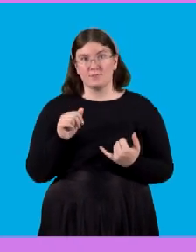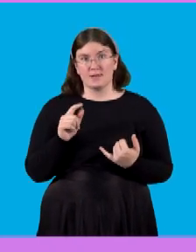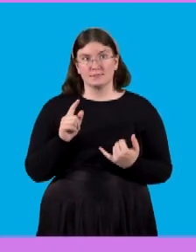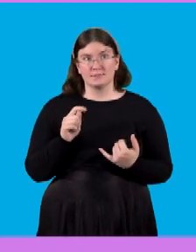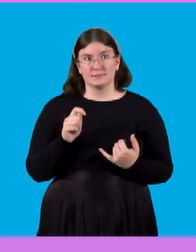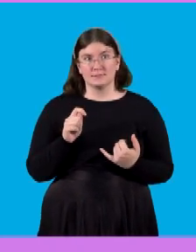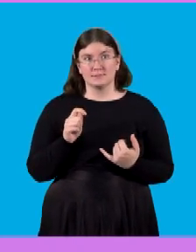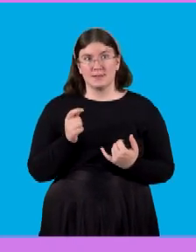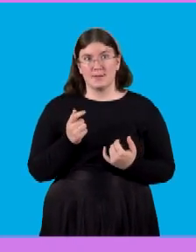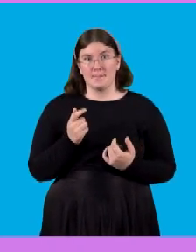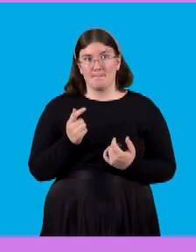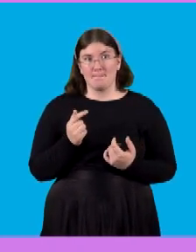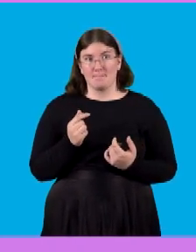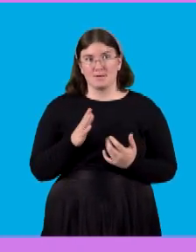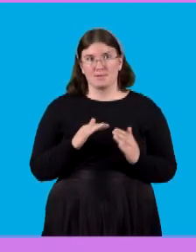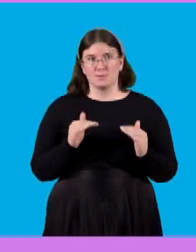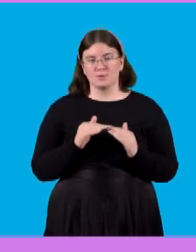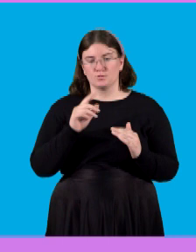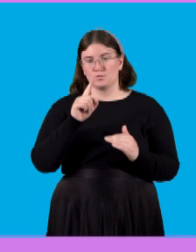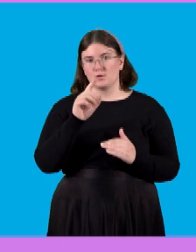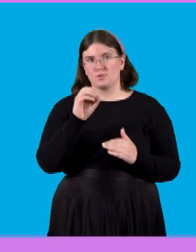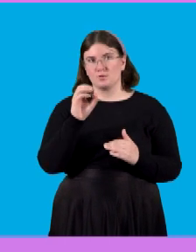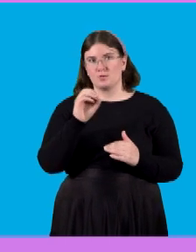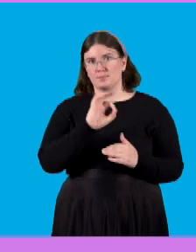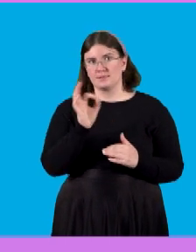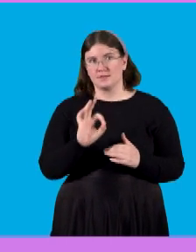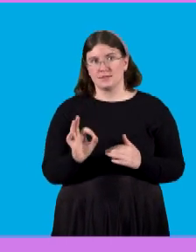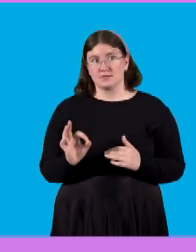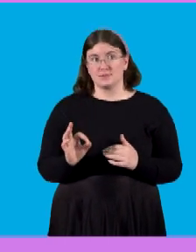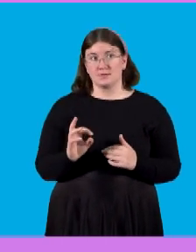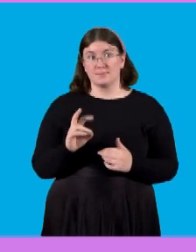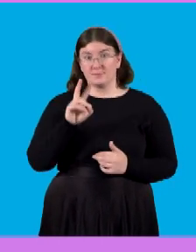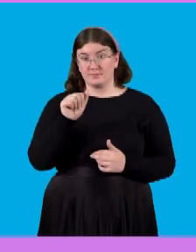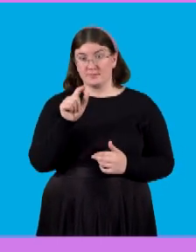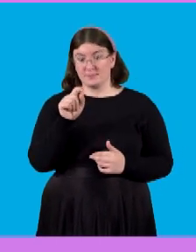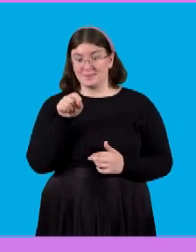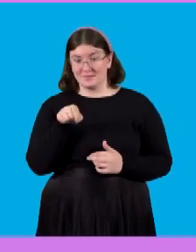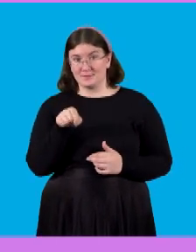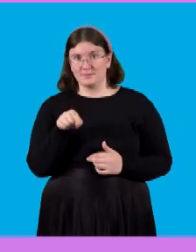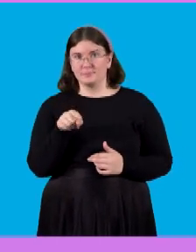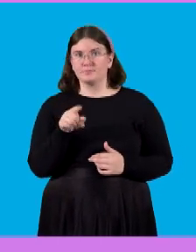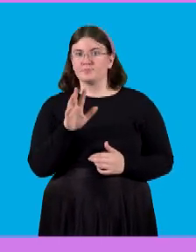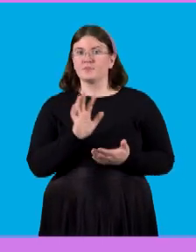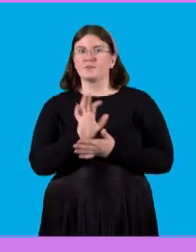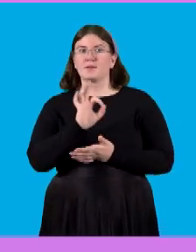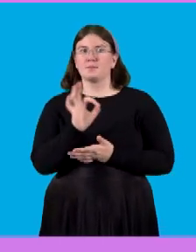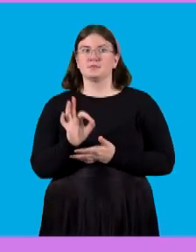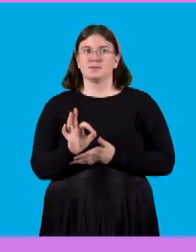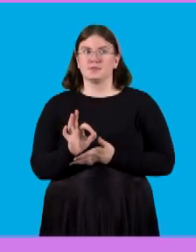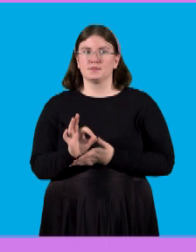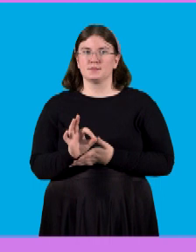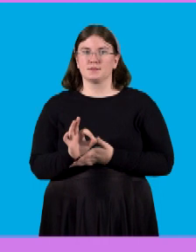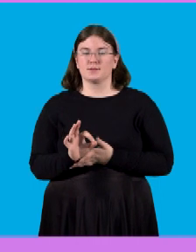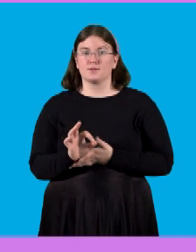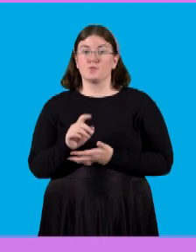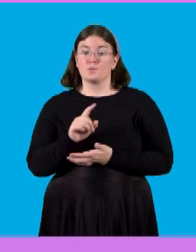right, is always equivalent to 100%. We also indicated that VAT is always equivalent to